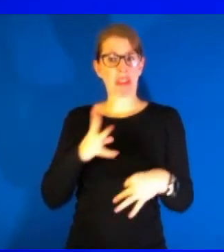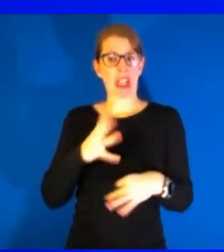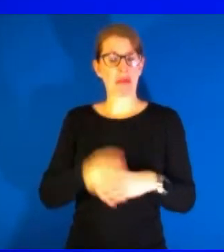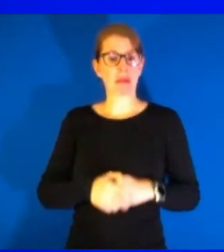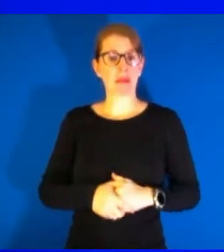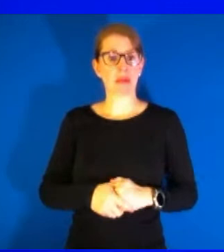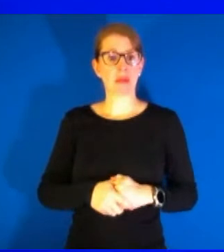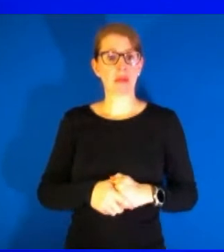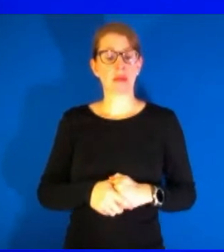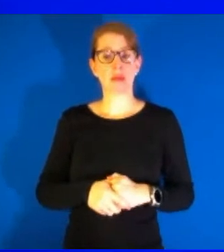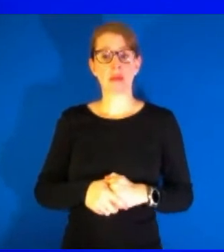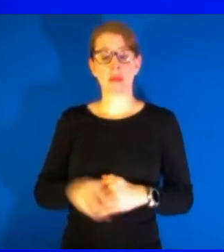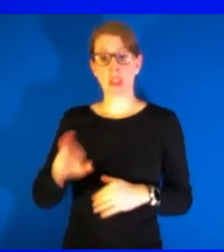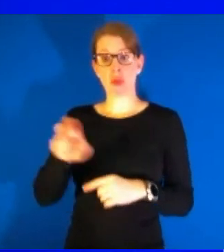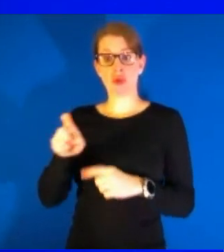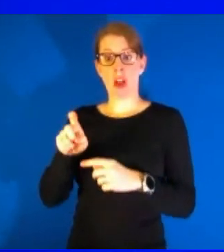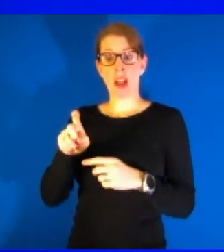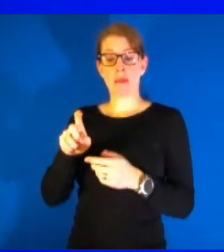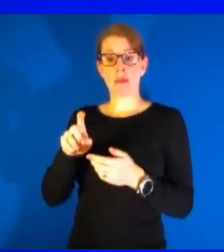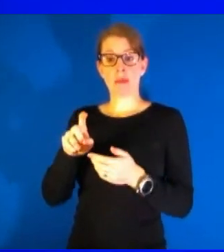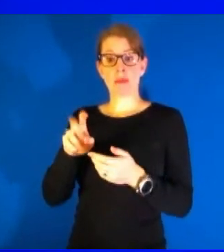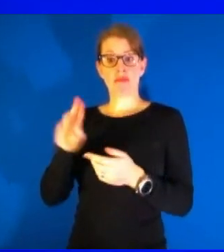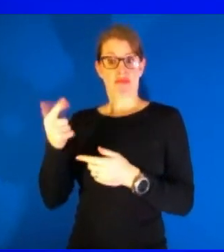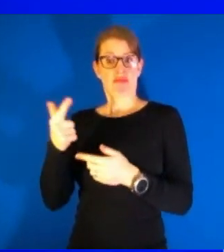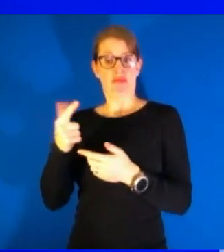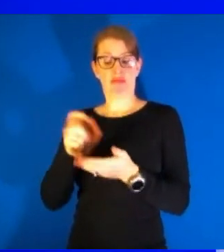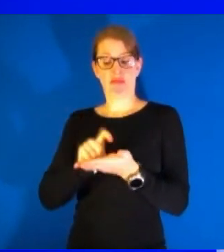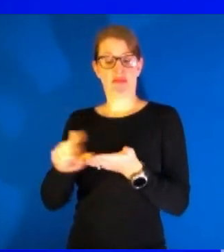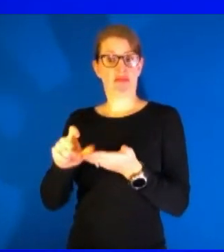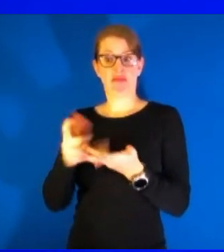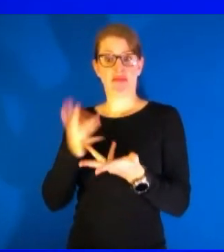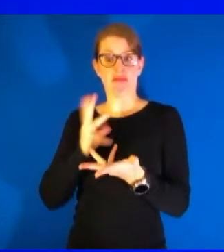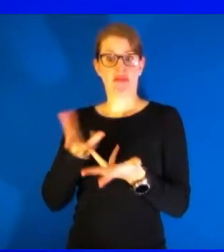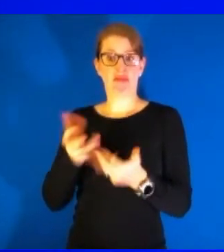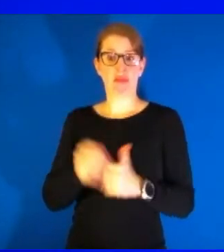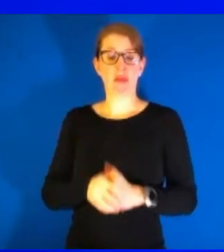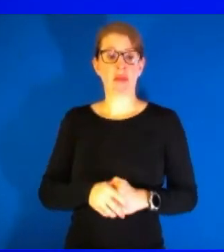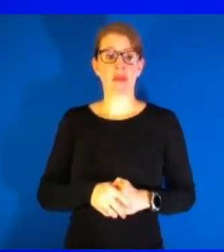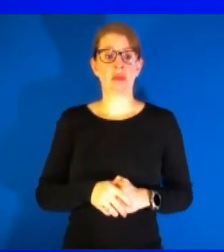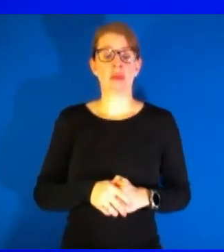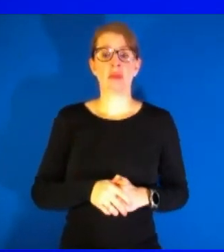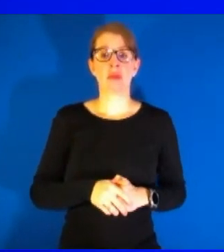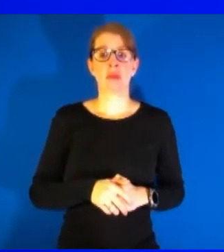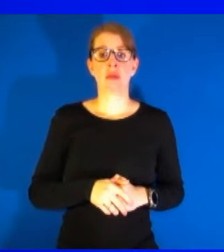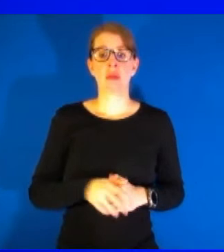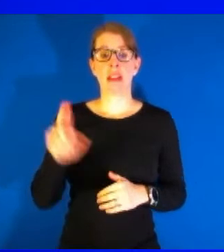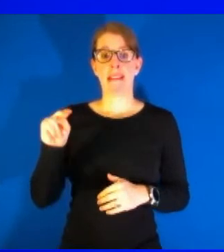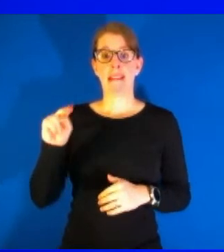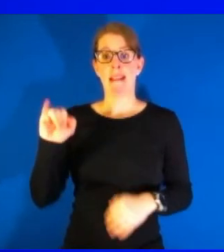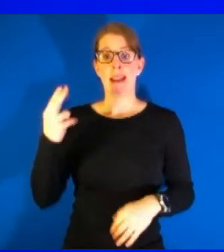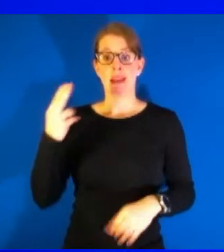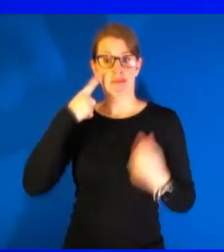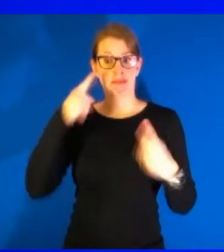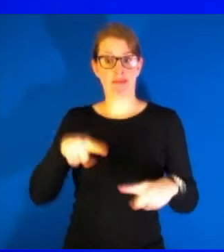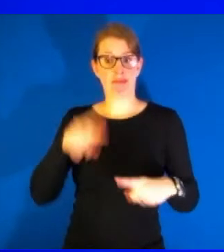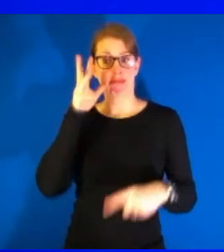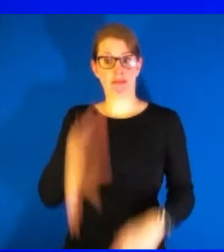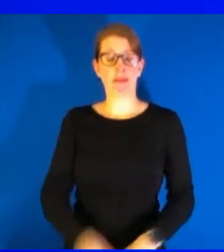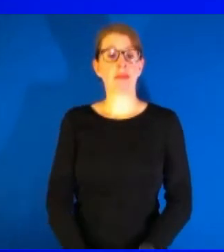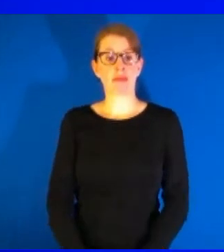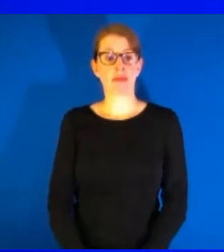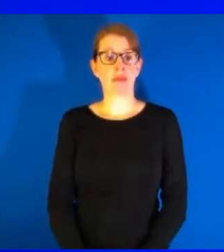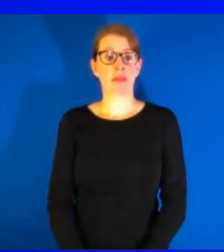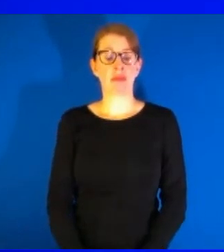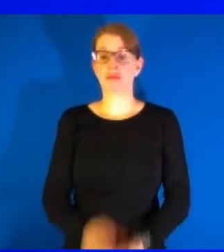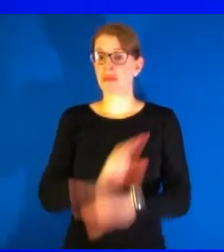prescribed doses or as directed, I think that's fine. I really don't believe, and certainly the NIH would agree with that, that really there's no